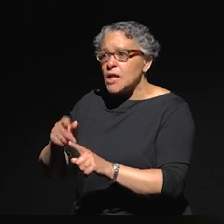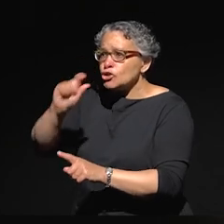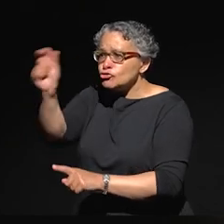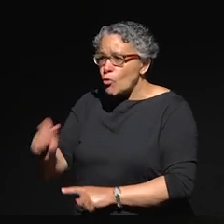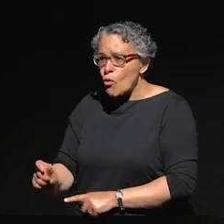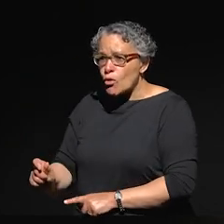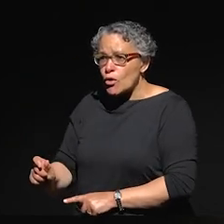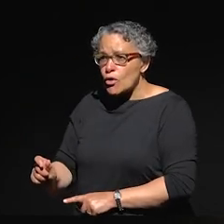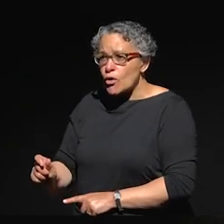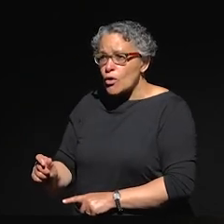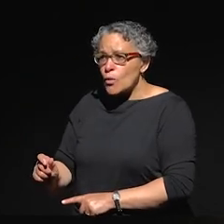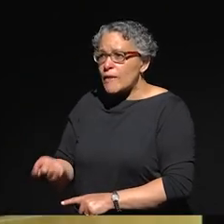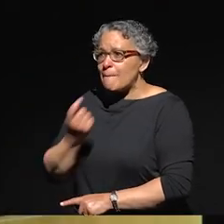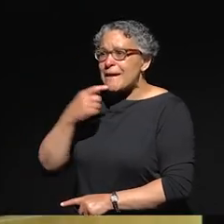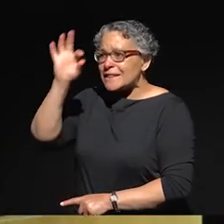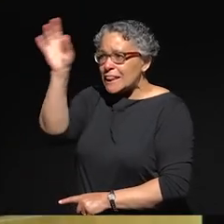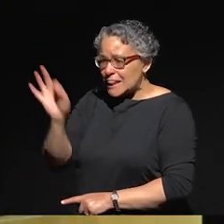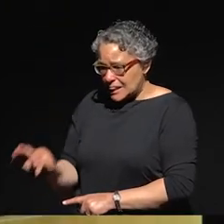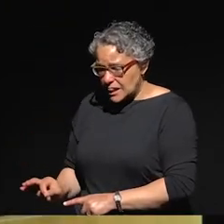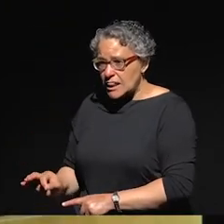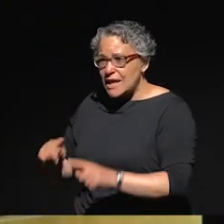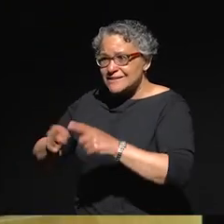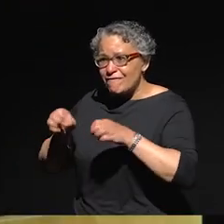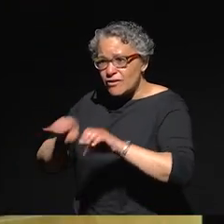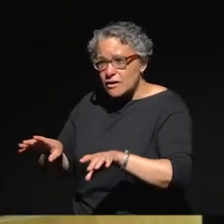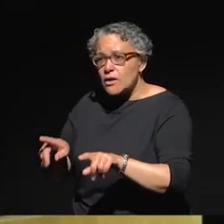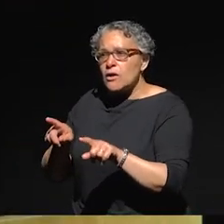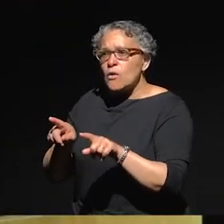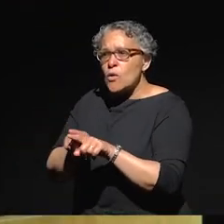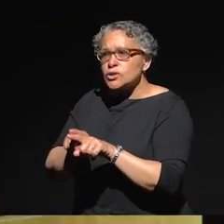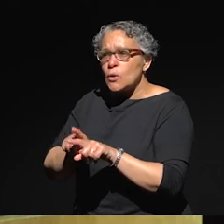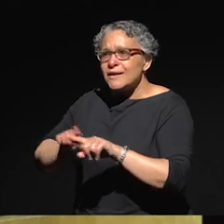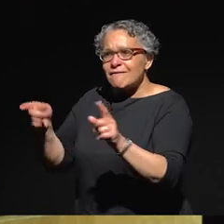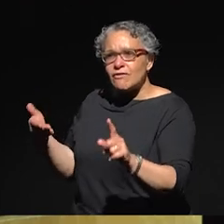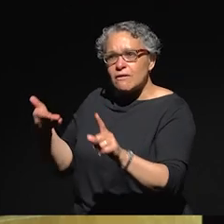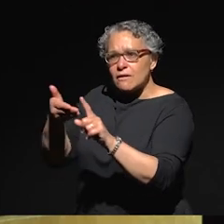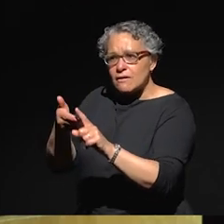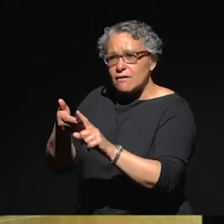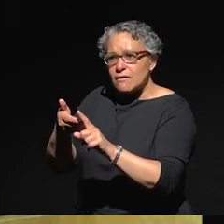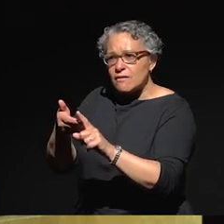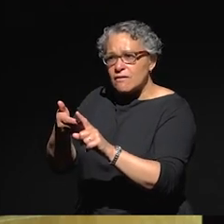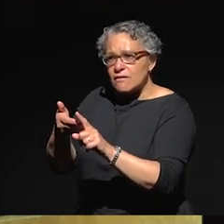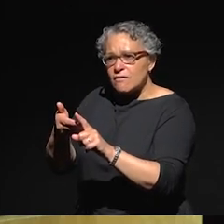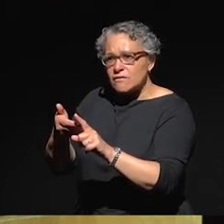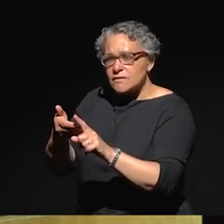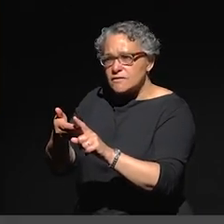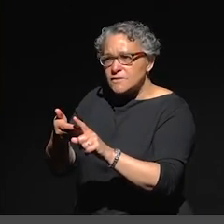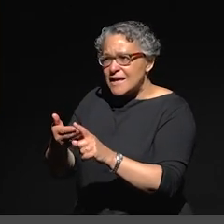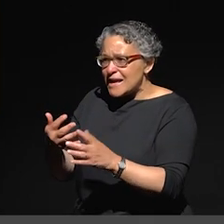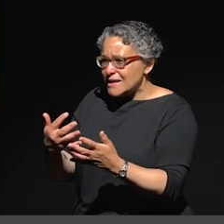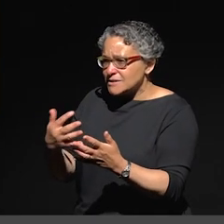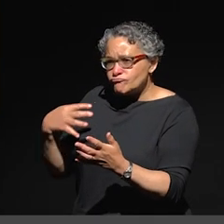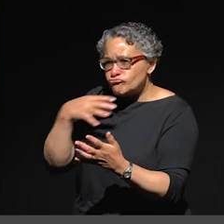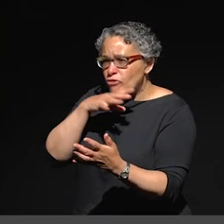point. So the media are different, but it's also different purpose. This is, here he's studying a figure that is going to be transferred into a